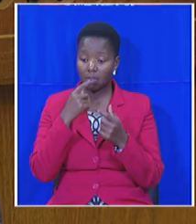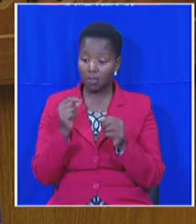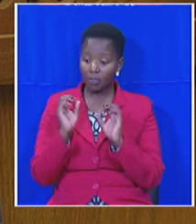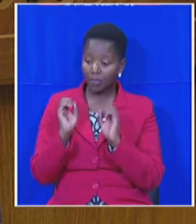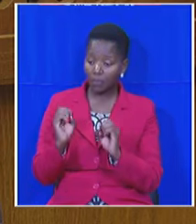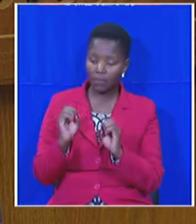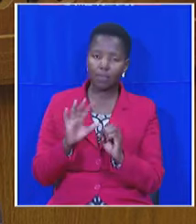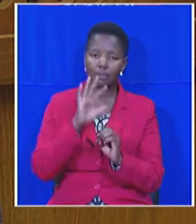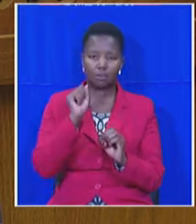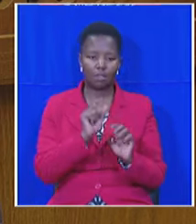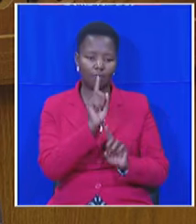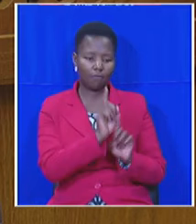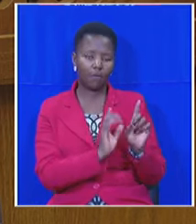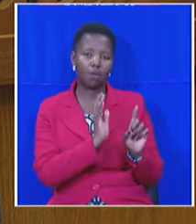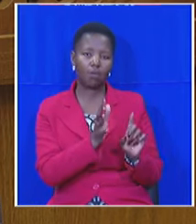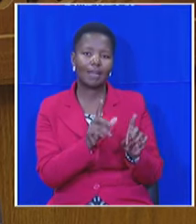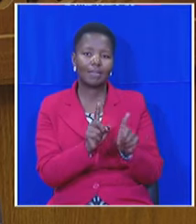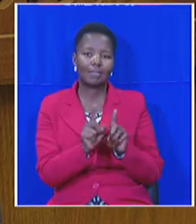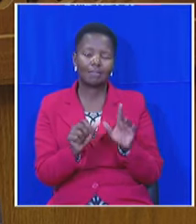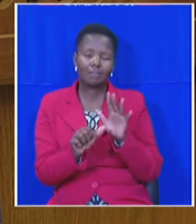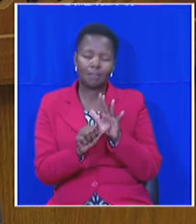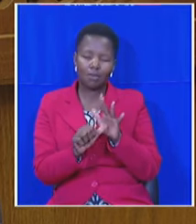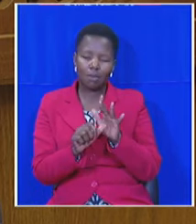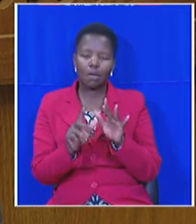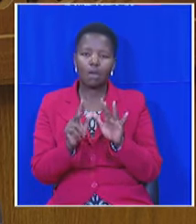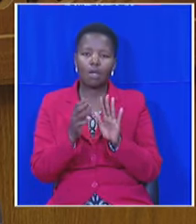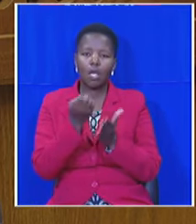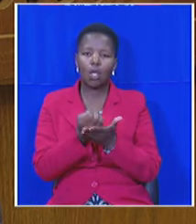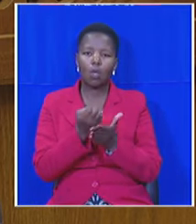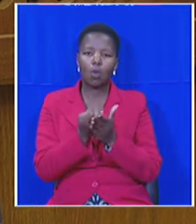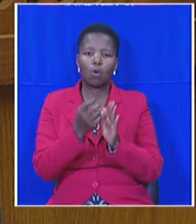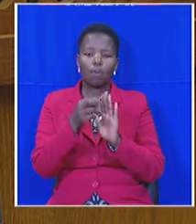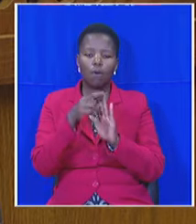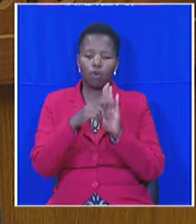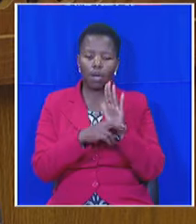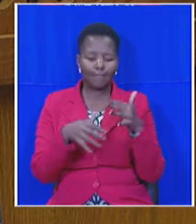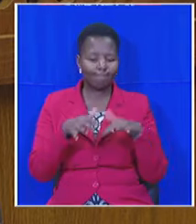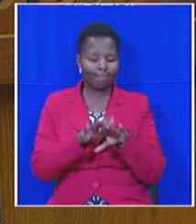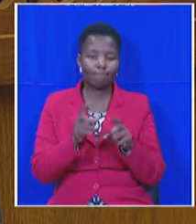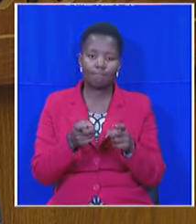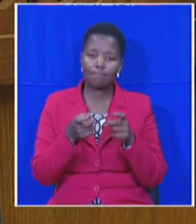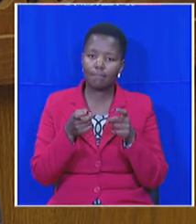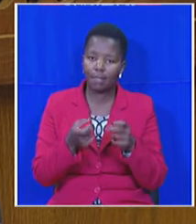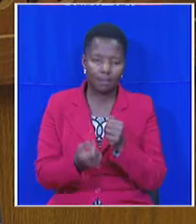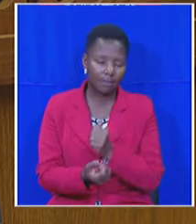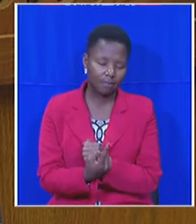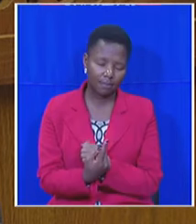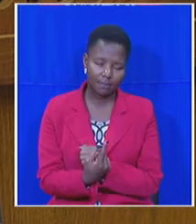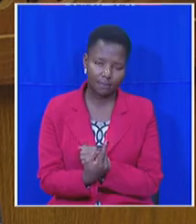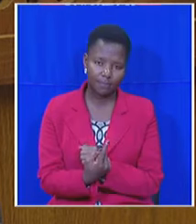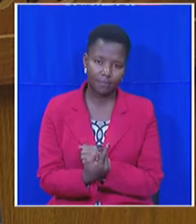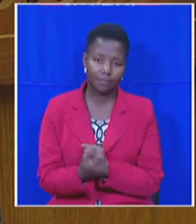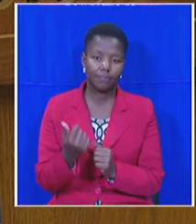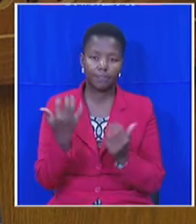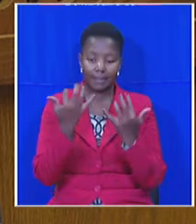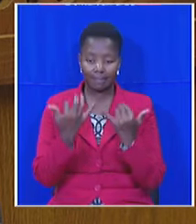country fails, and the fundamental economic reforms we need to implement to take South Africa forward cannot be implemented. This budget